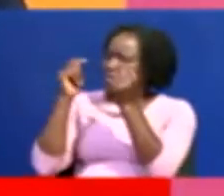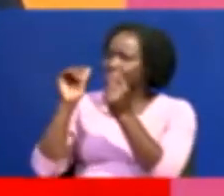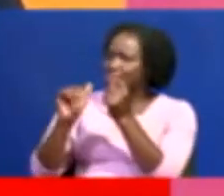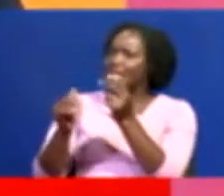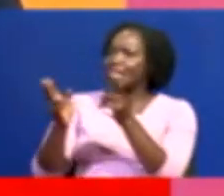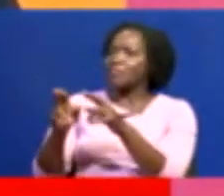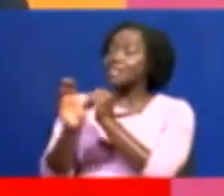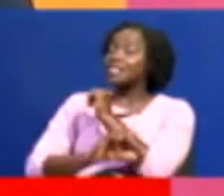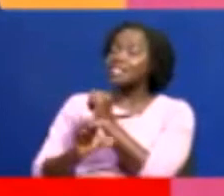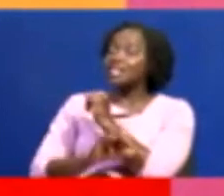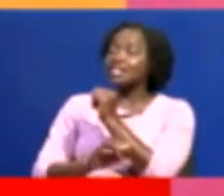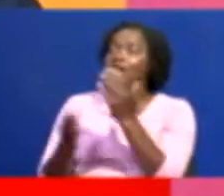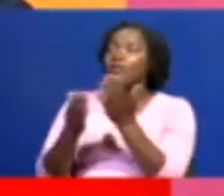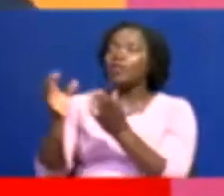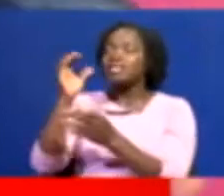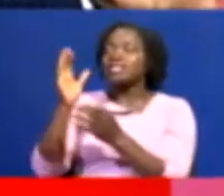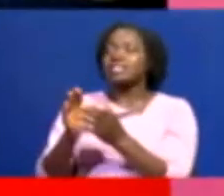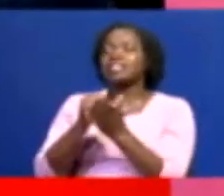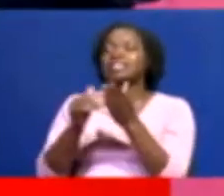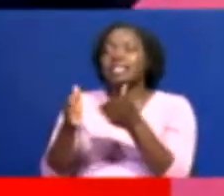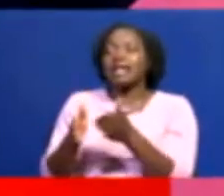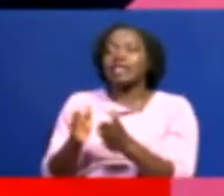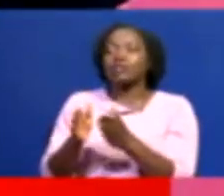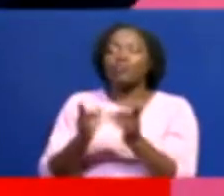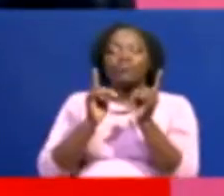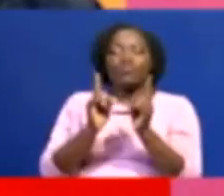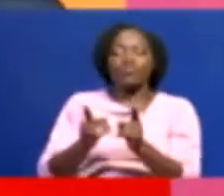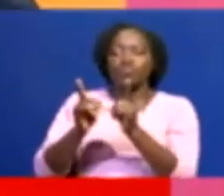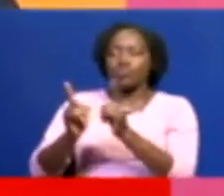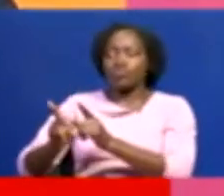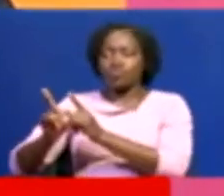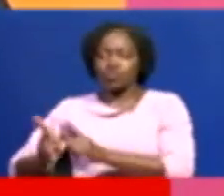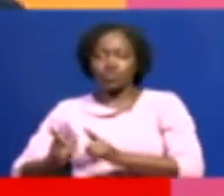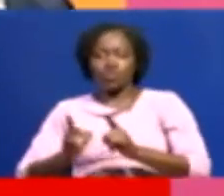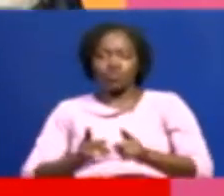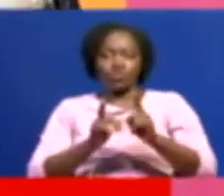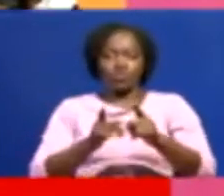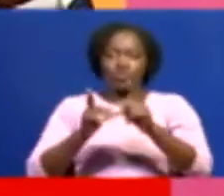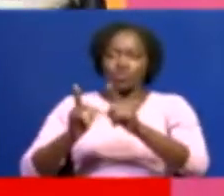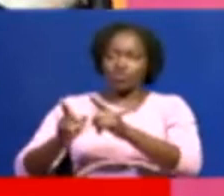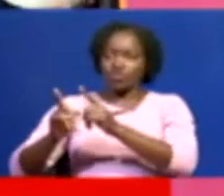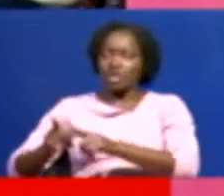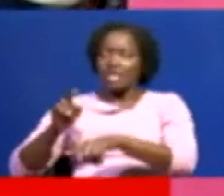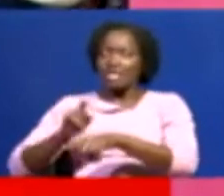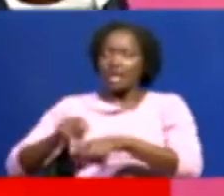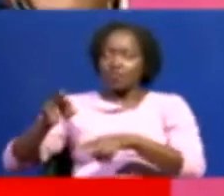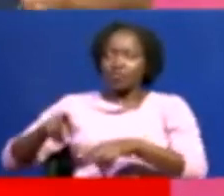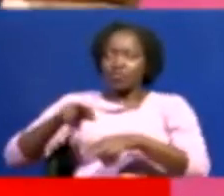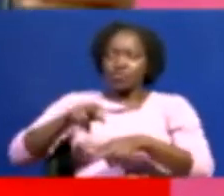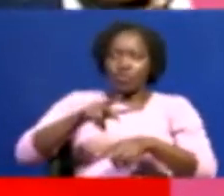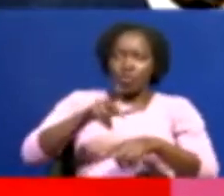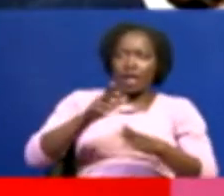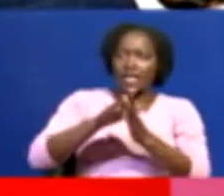ever happen in this country, mm-hmm. where citizens are just allowed to march? And even when that happens, when you march in a procession